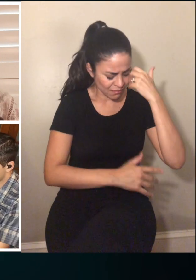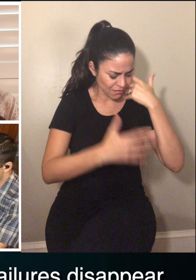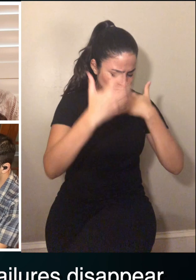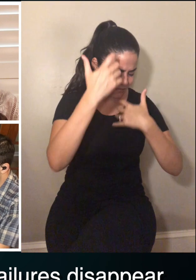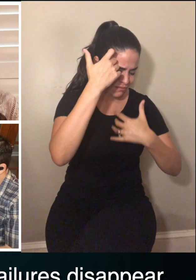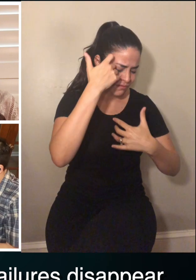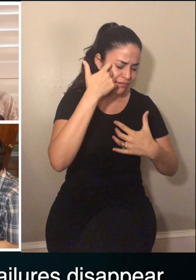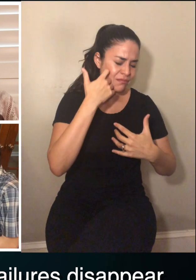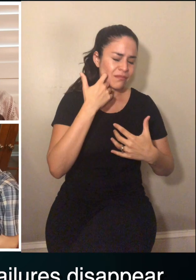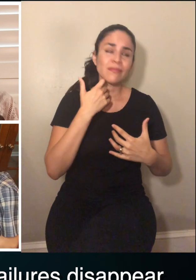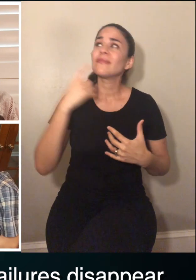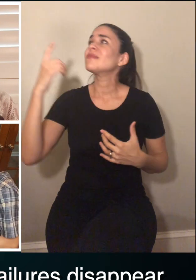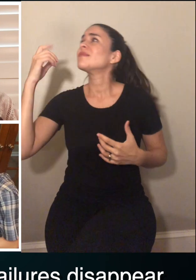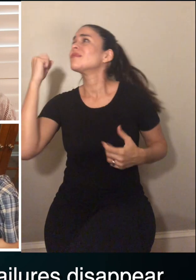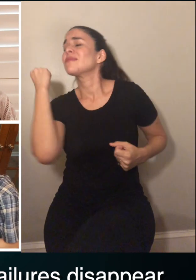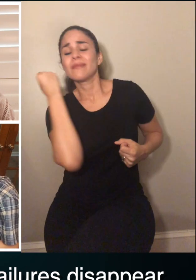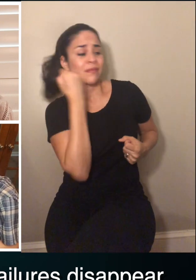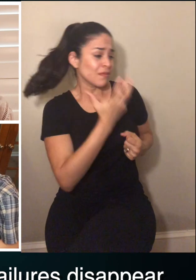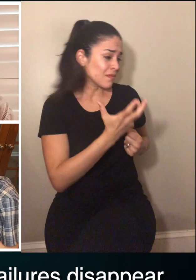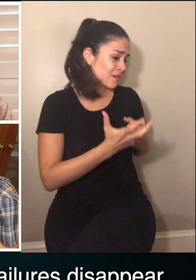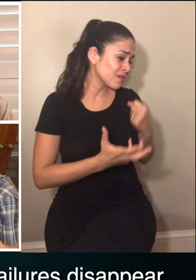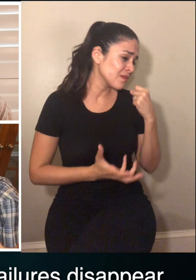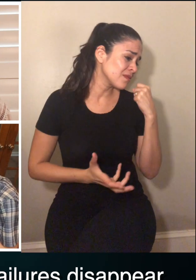And as you speak,